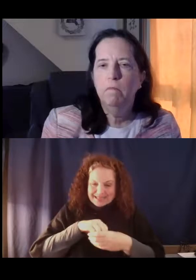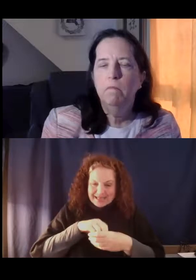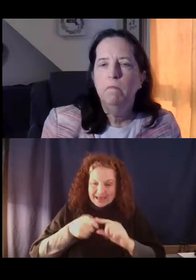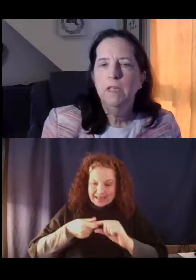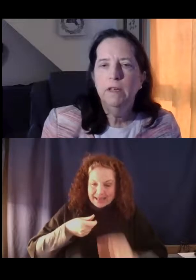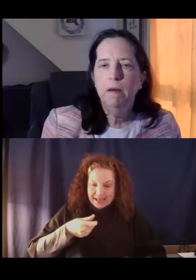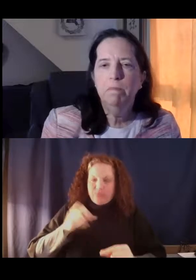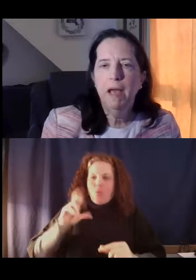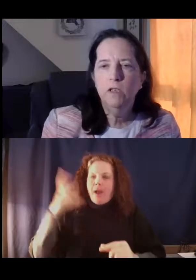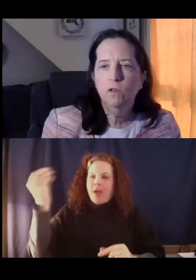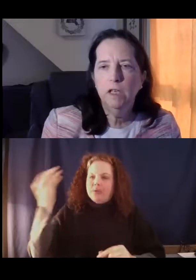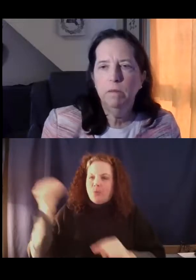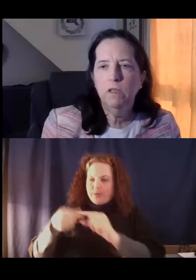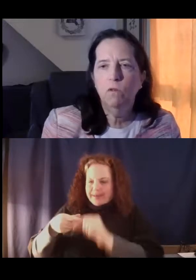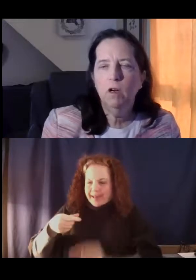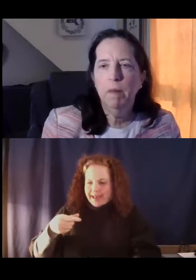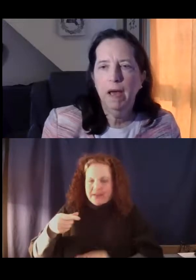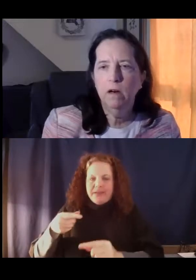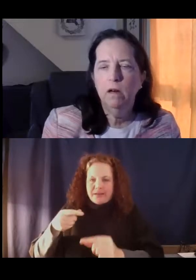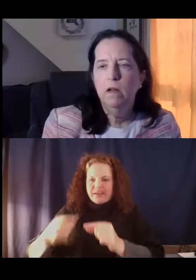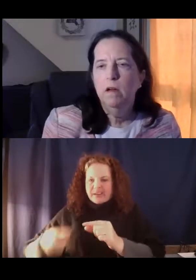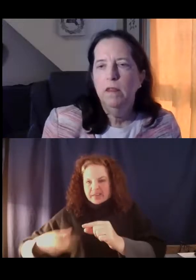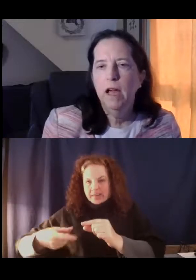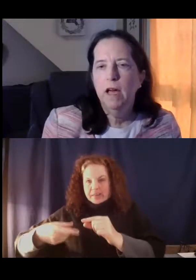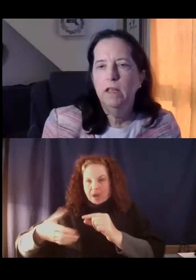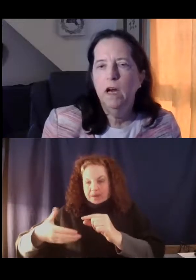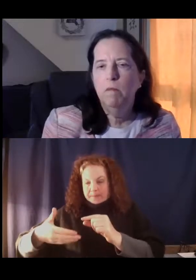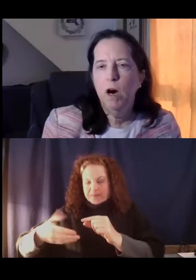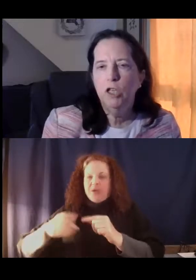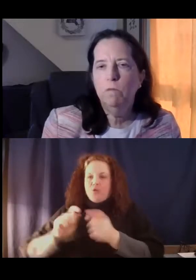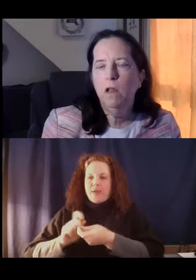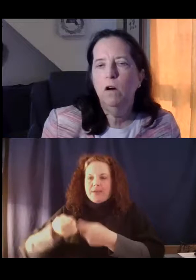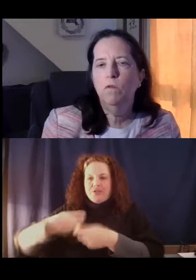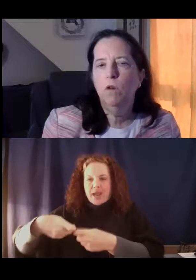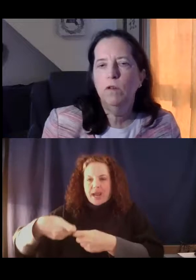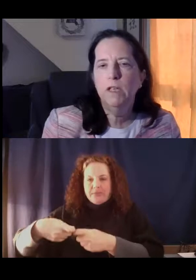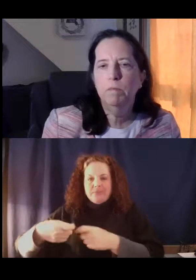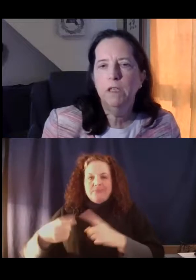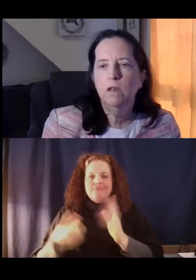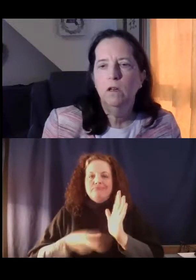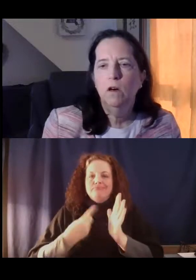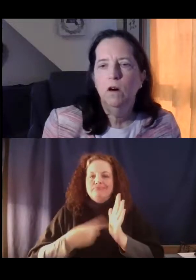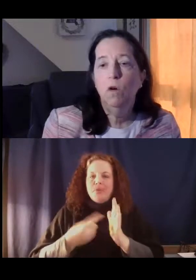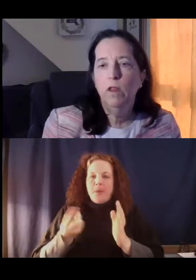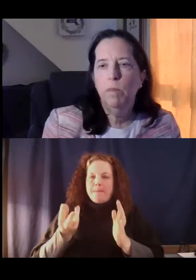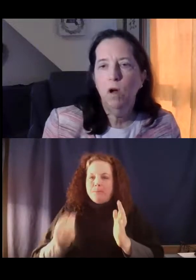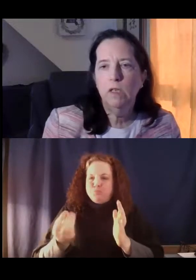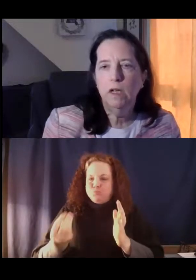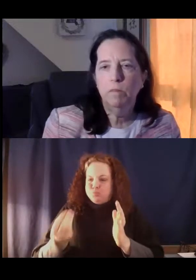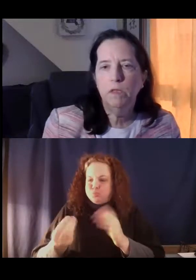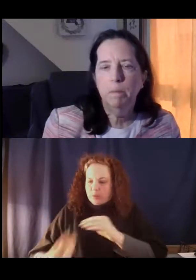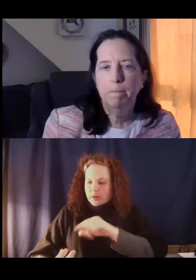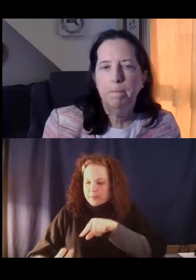tip. Sometimes the pencil tips work better than the marshmallow roller tips or the